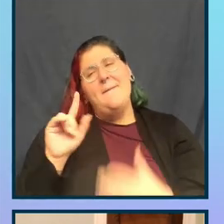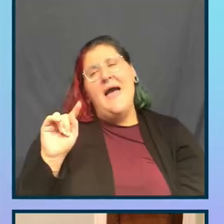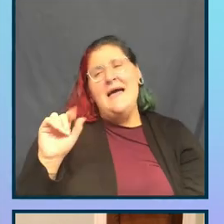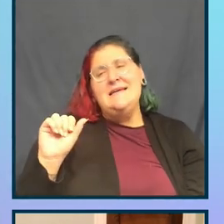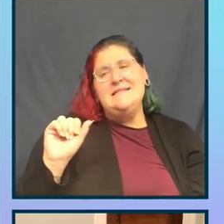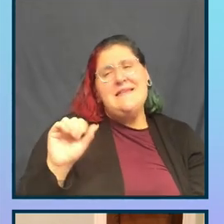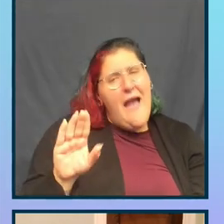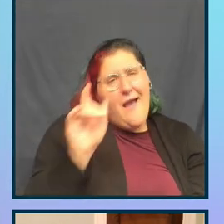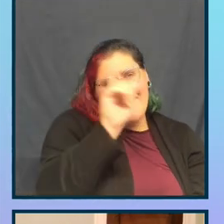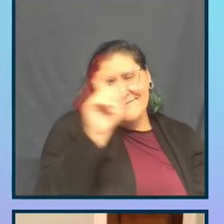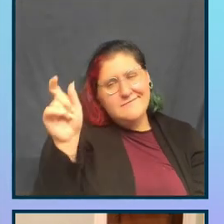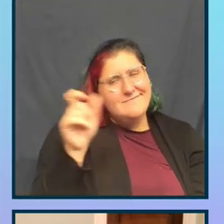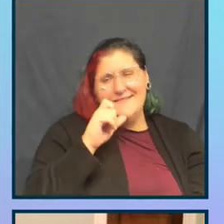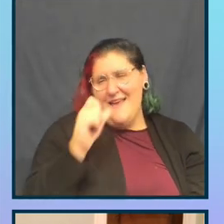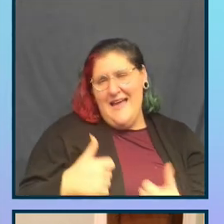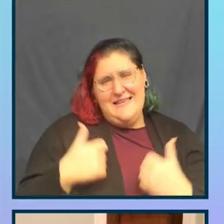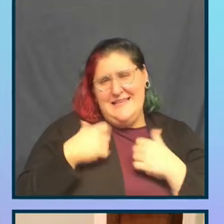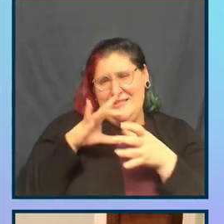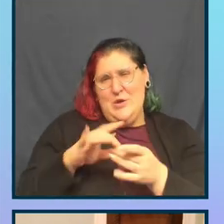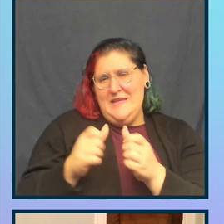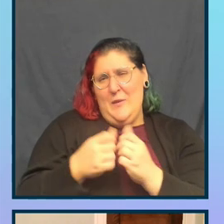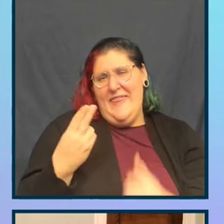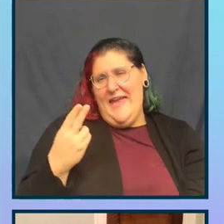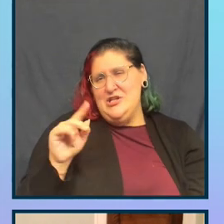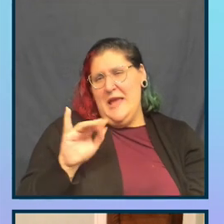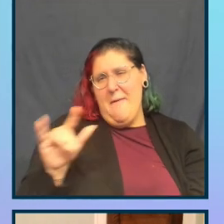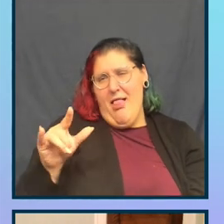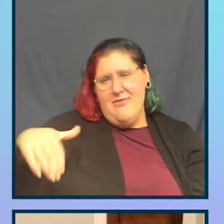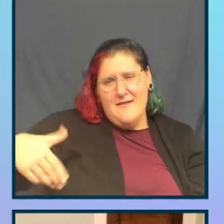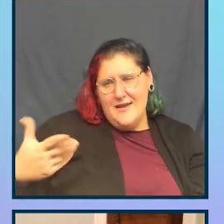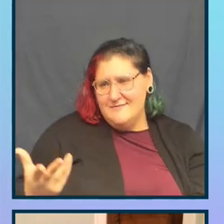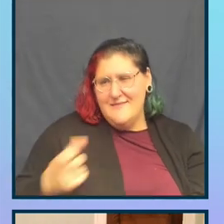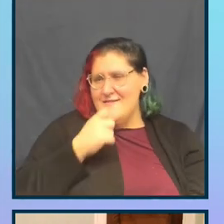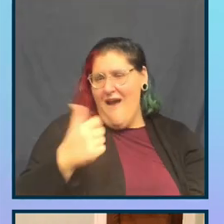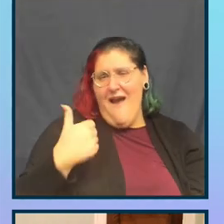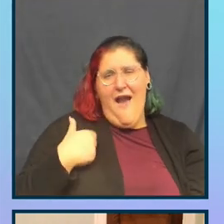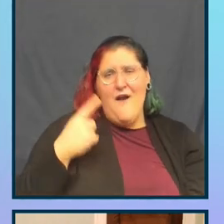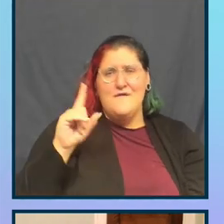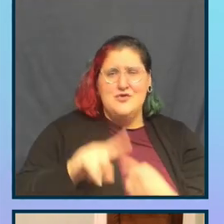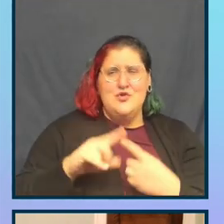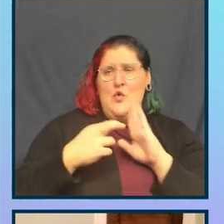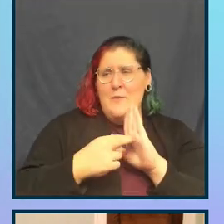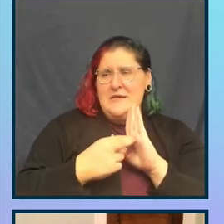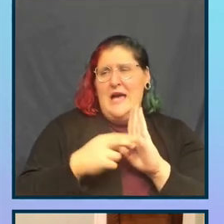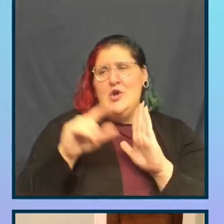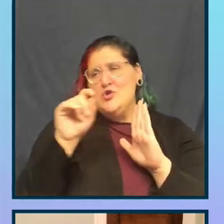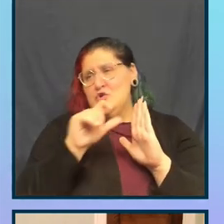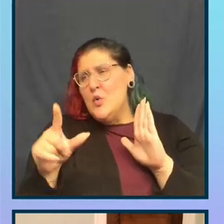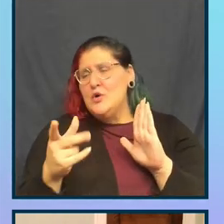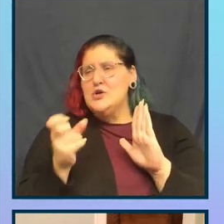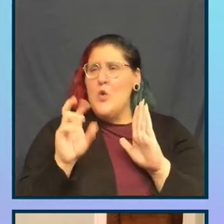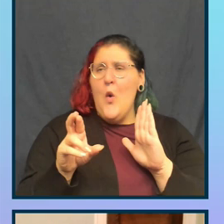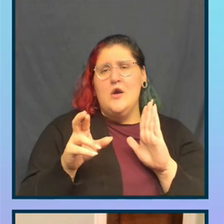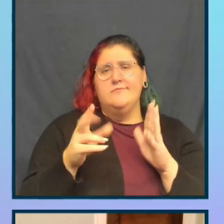There weren't HTML tags to represent tooltips and switches. ARIA was introduced to provide this missing